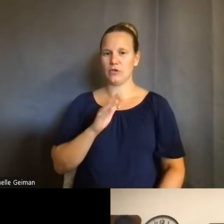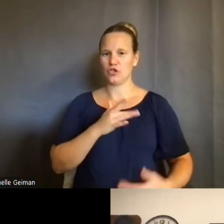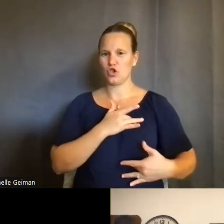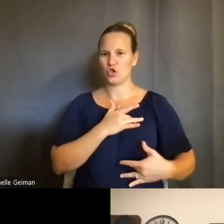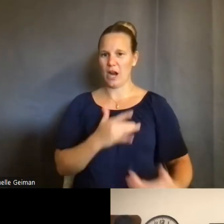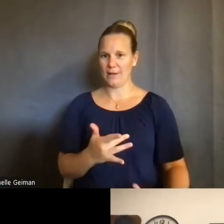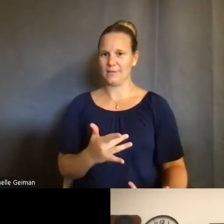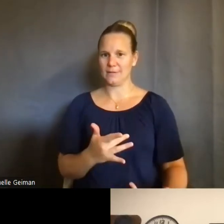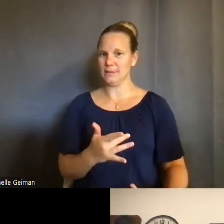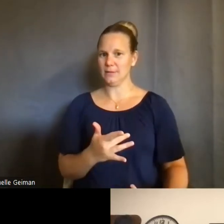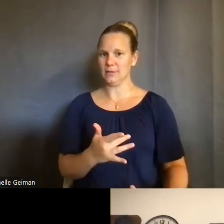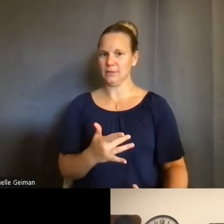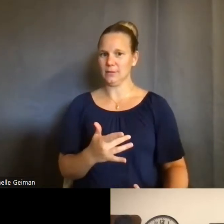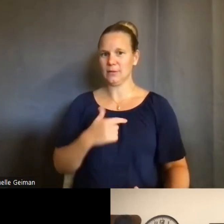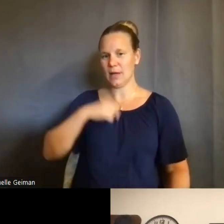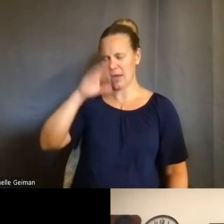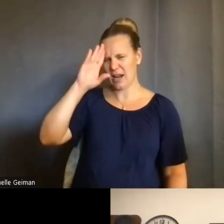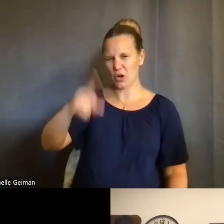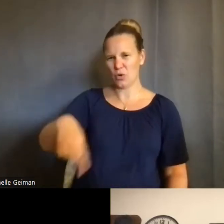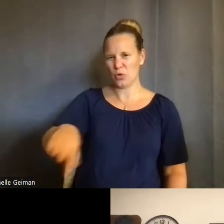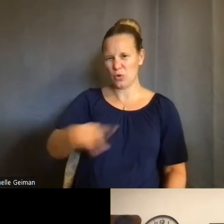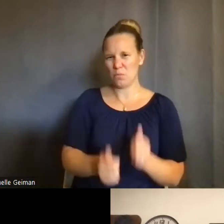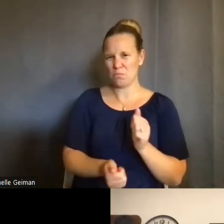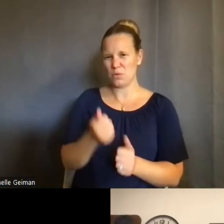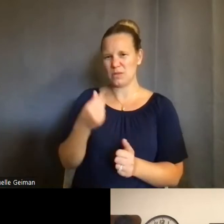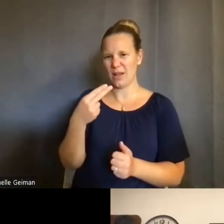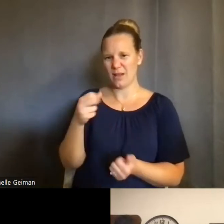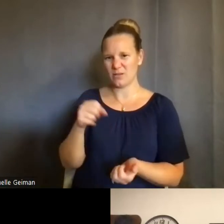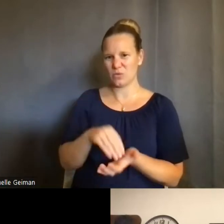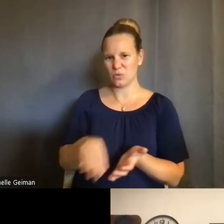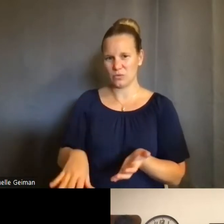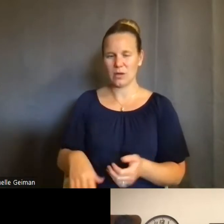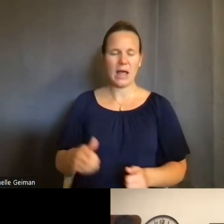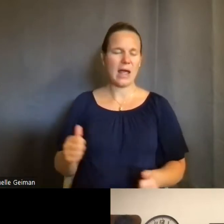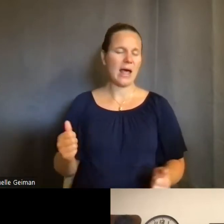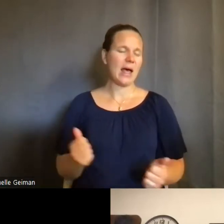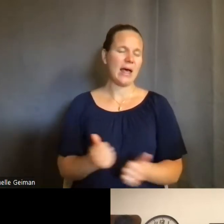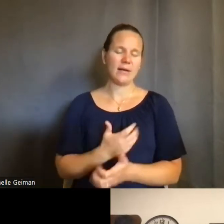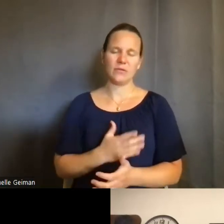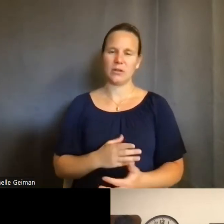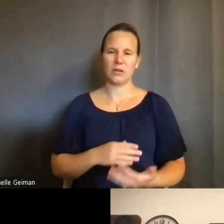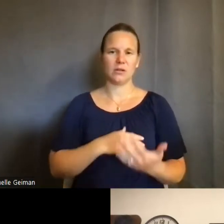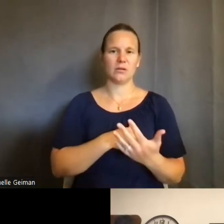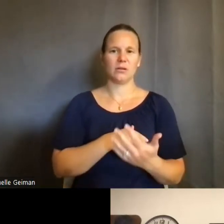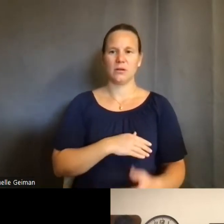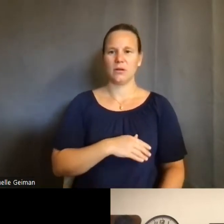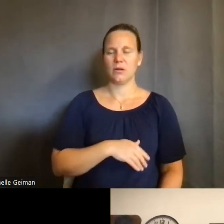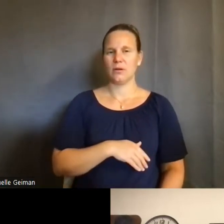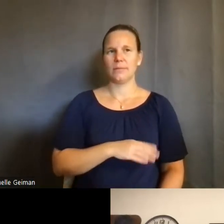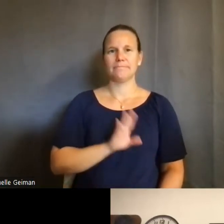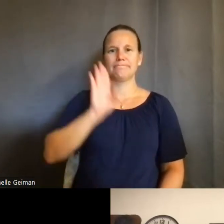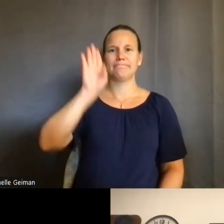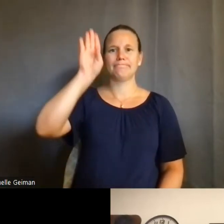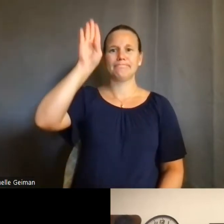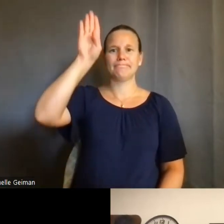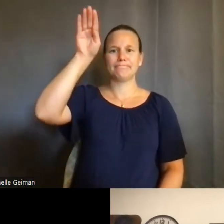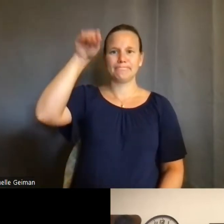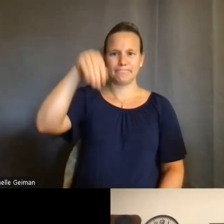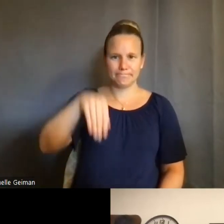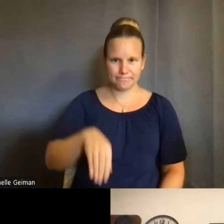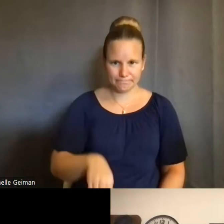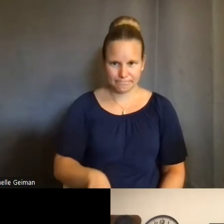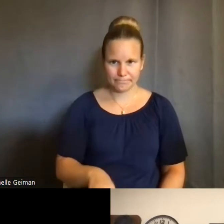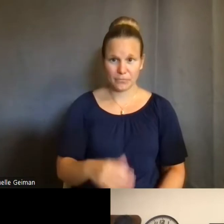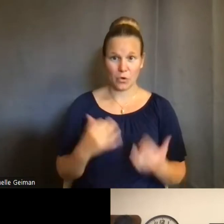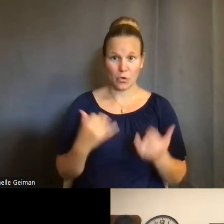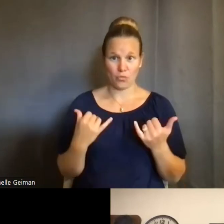mostly speaking with high school students, everything ebbs and flows, right? So right now, there's a teacher